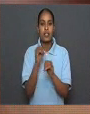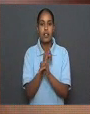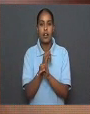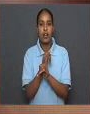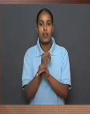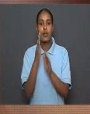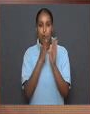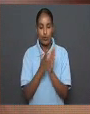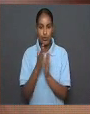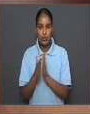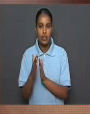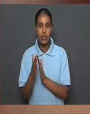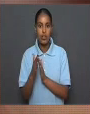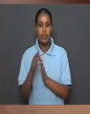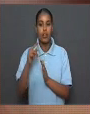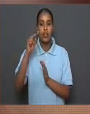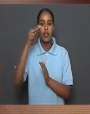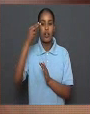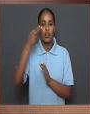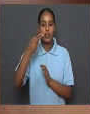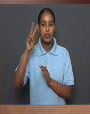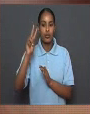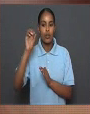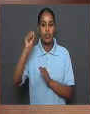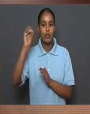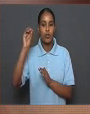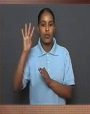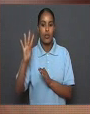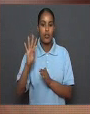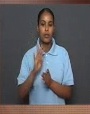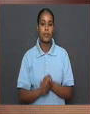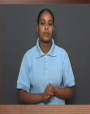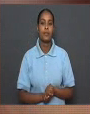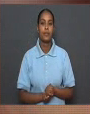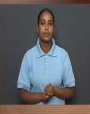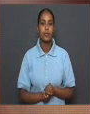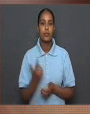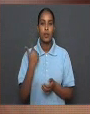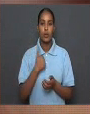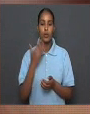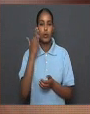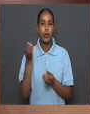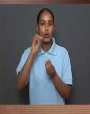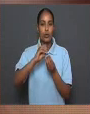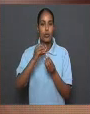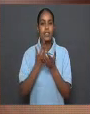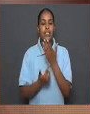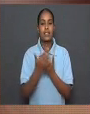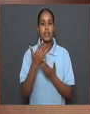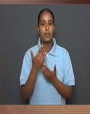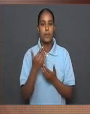industrially producing sulfuric acid. We will also